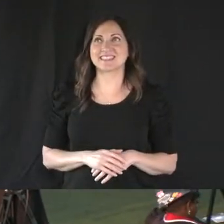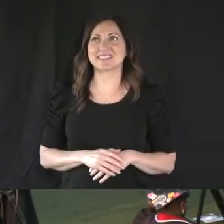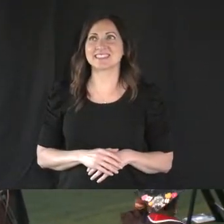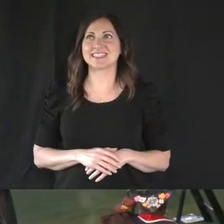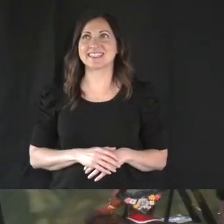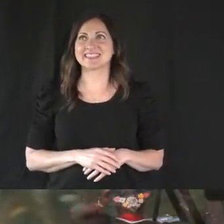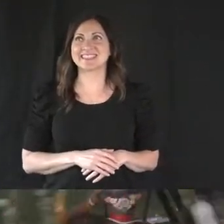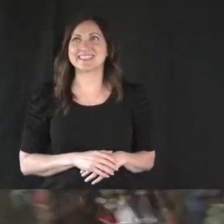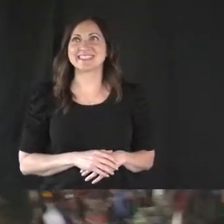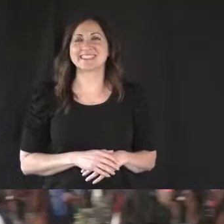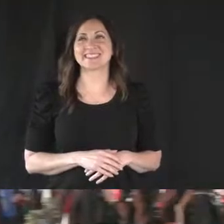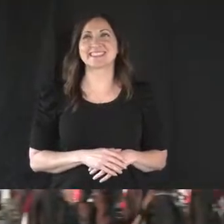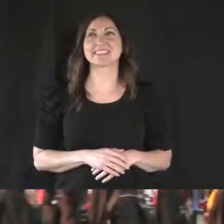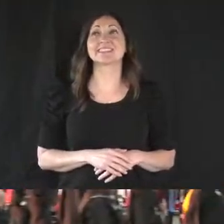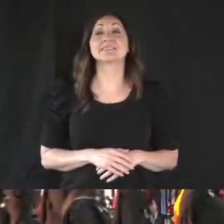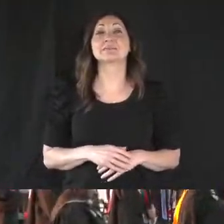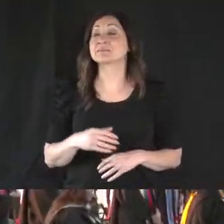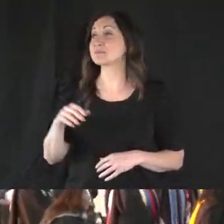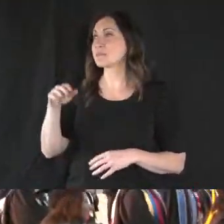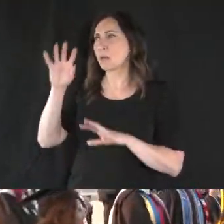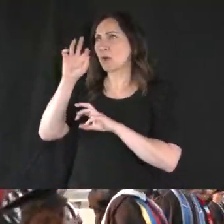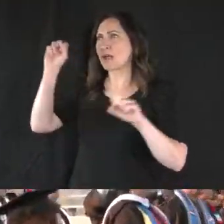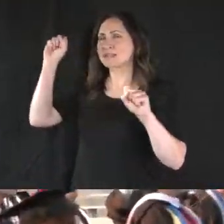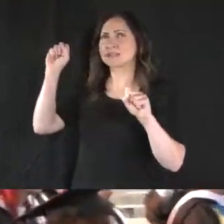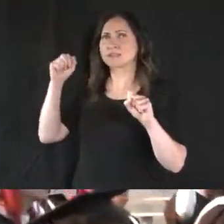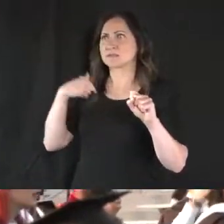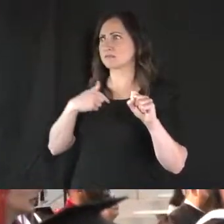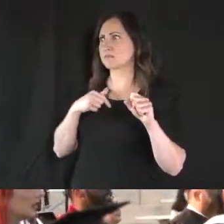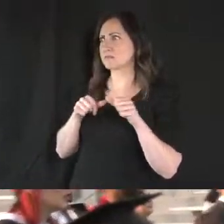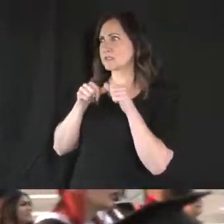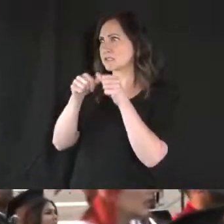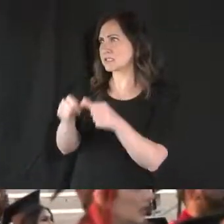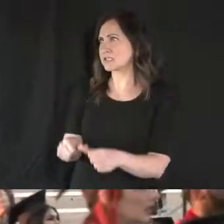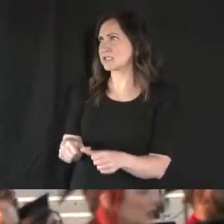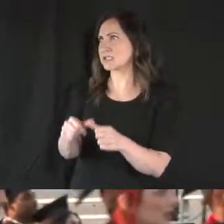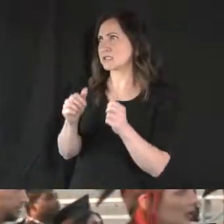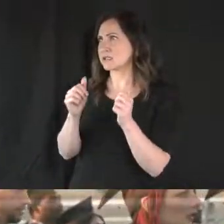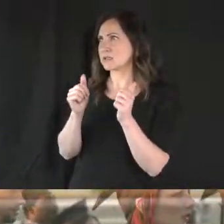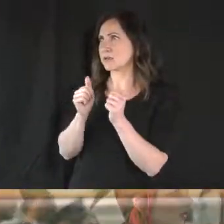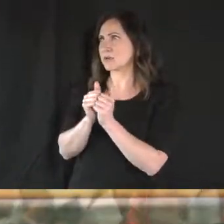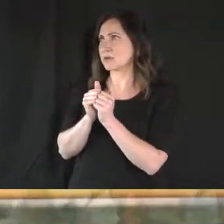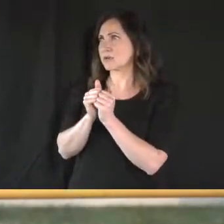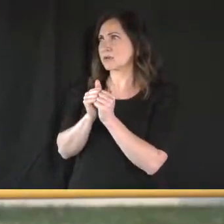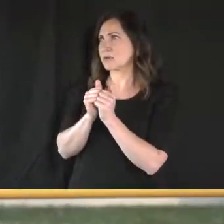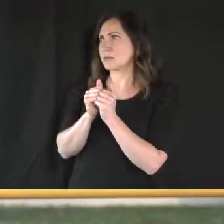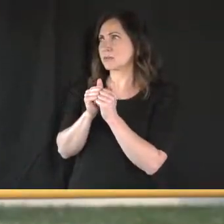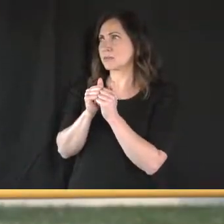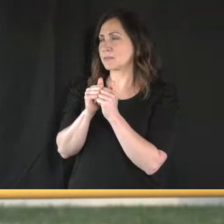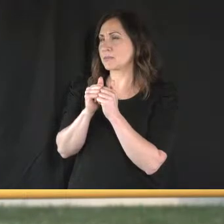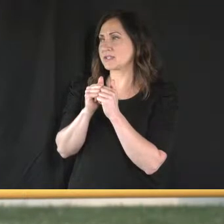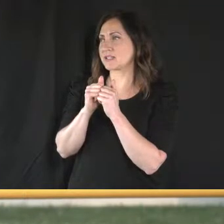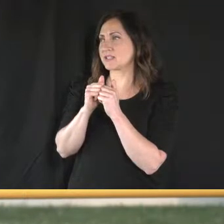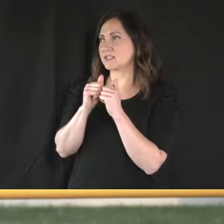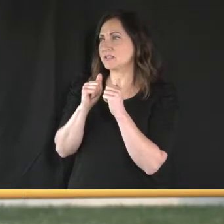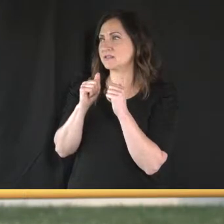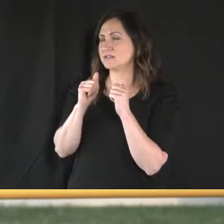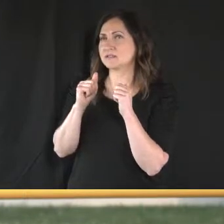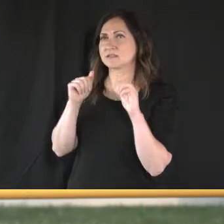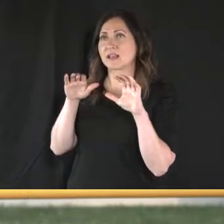President Evans will continue with the presentation of the graduate class